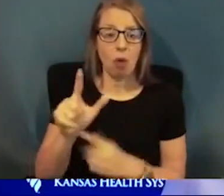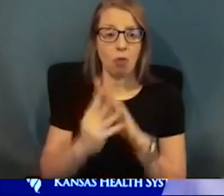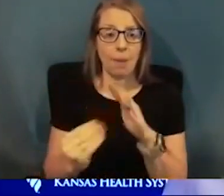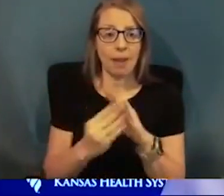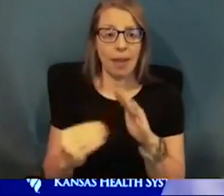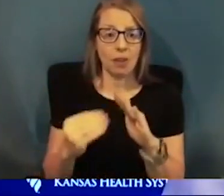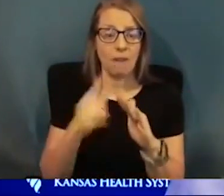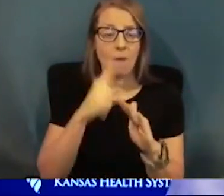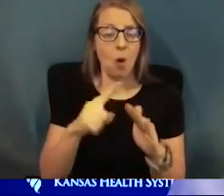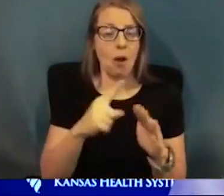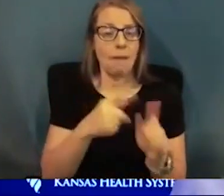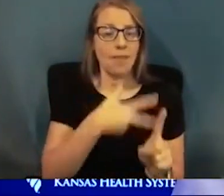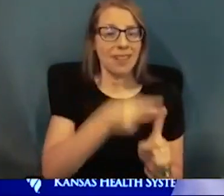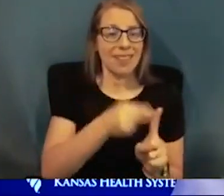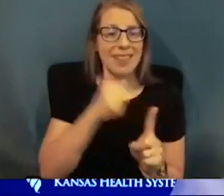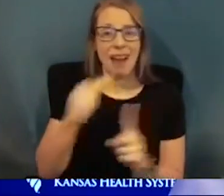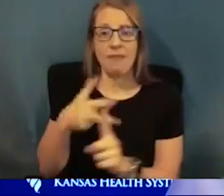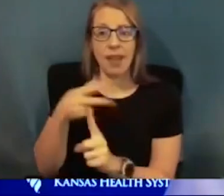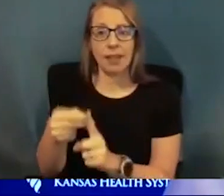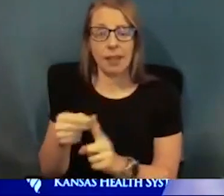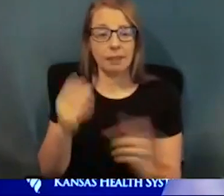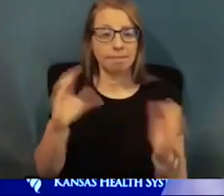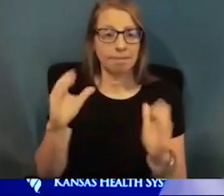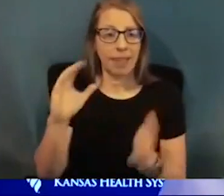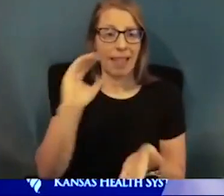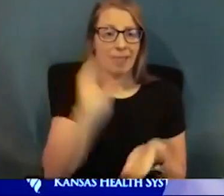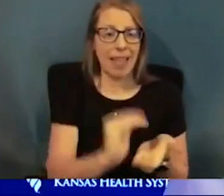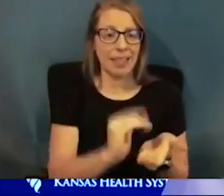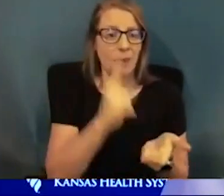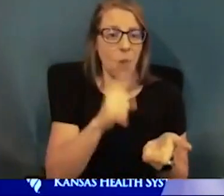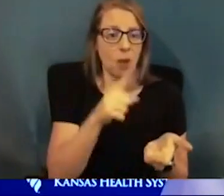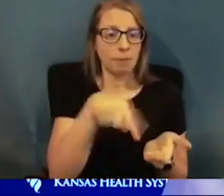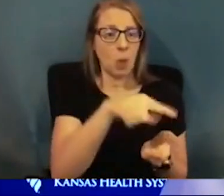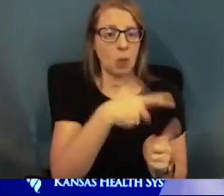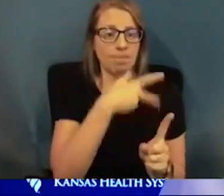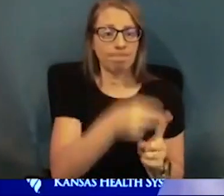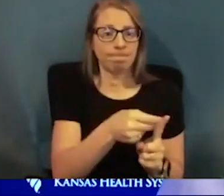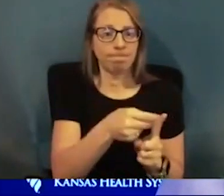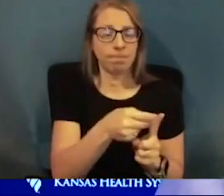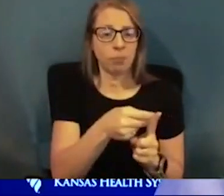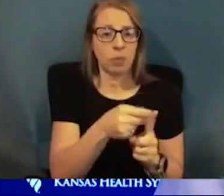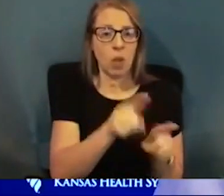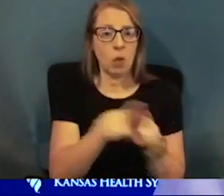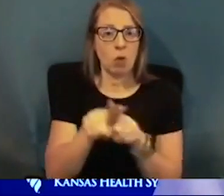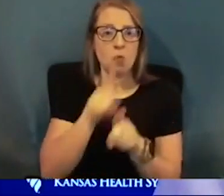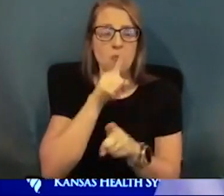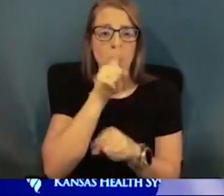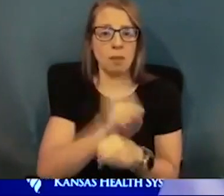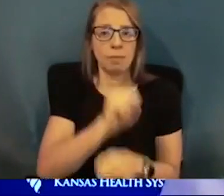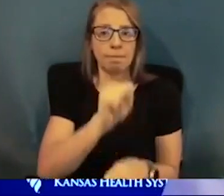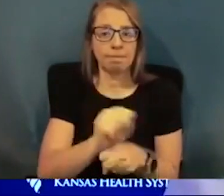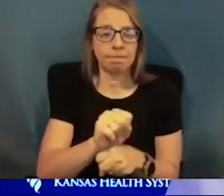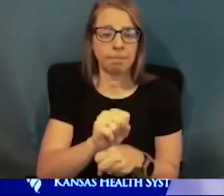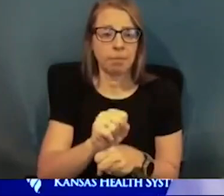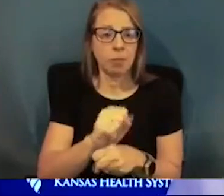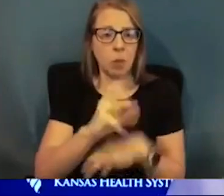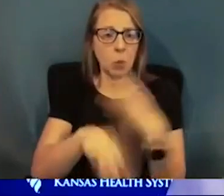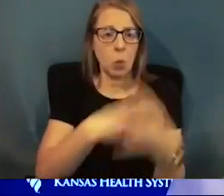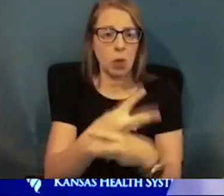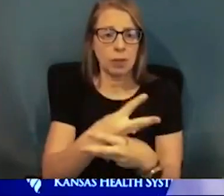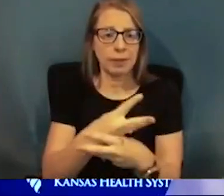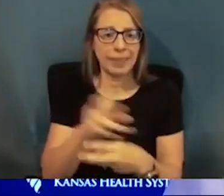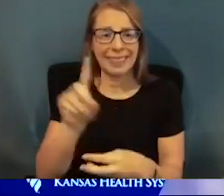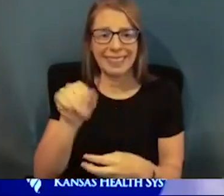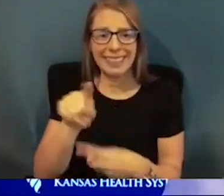versus unvaccinated, which seemed to be less in those that were vaccinated. Also, those real-world data